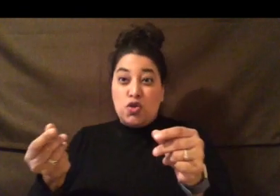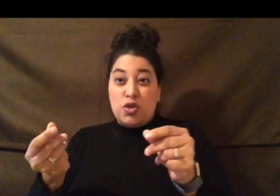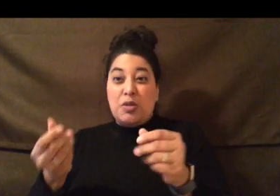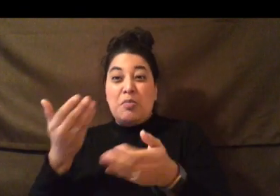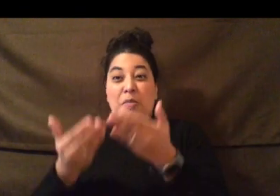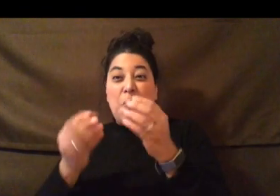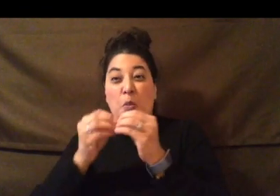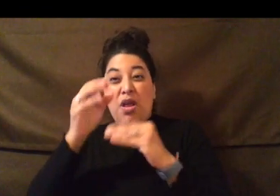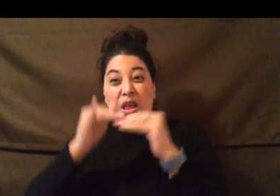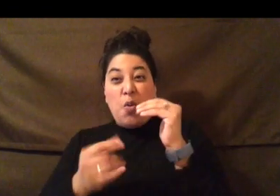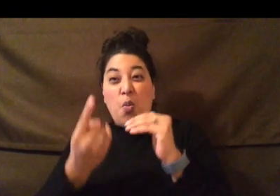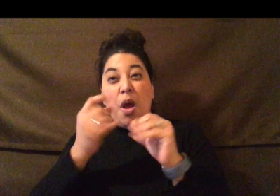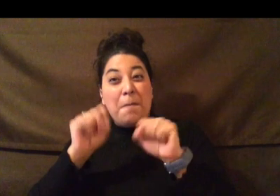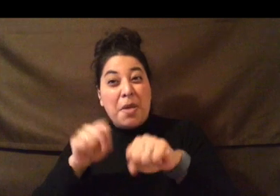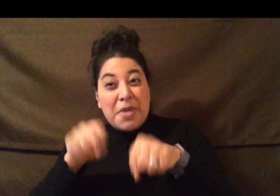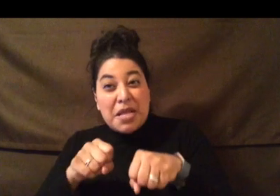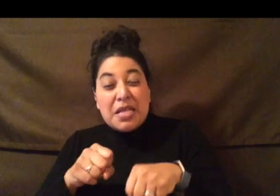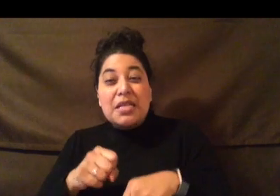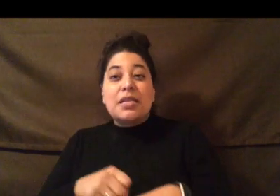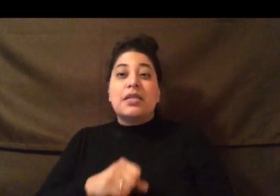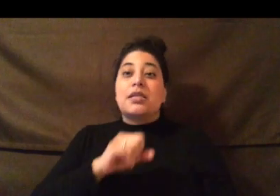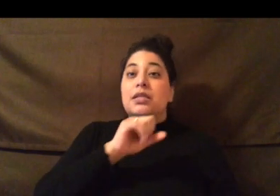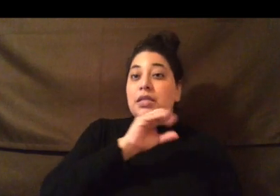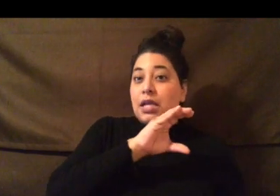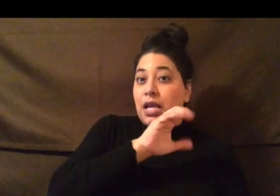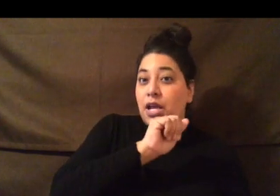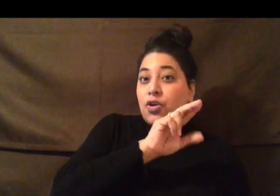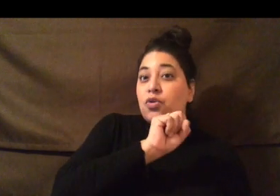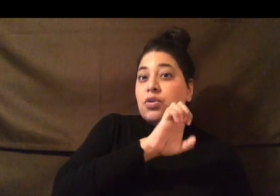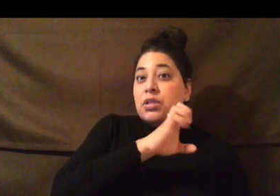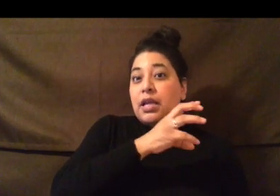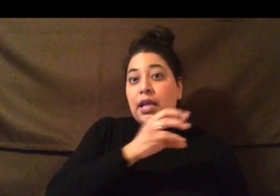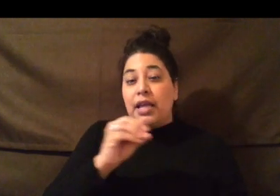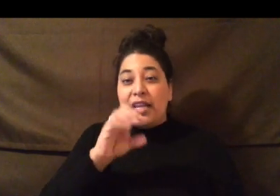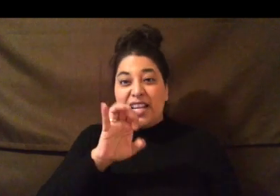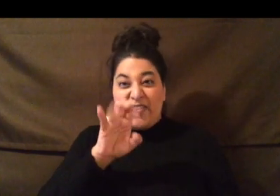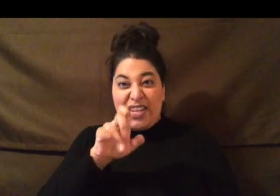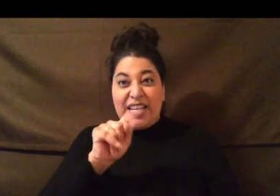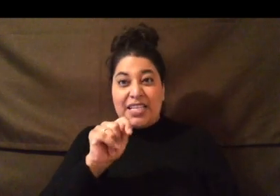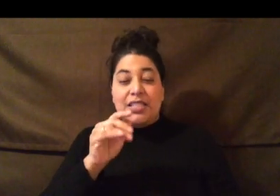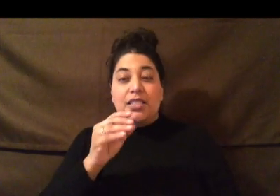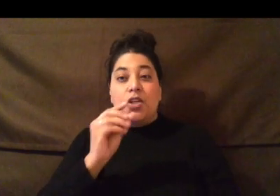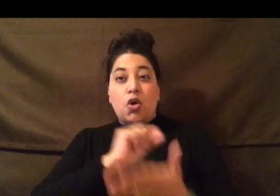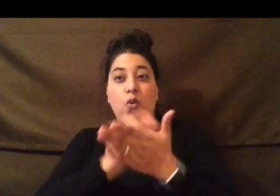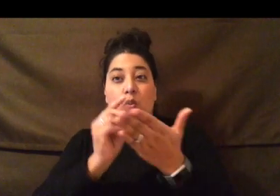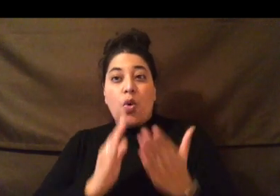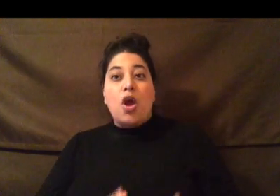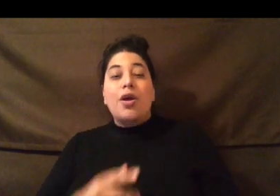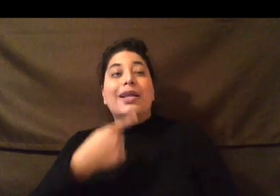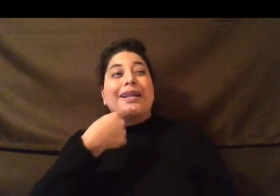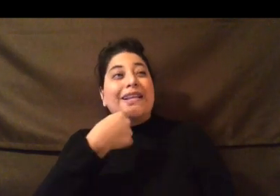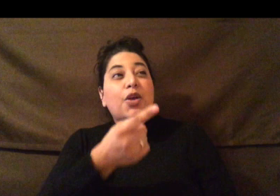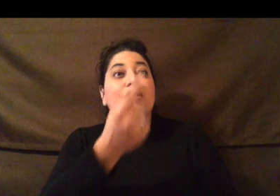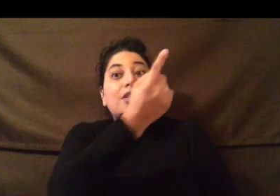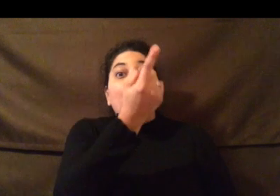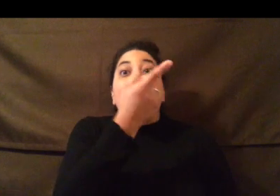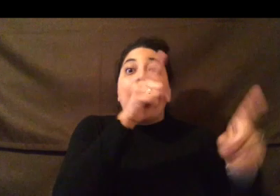only one, maybe more than one possibilities. Cause and effect is another structure where they tell